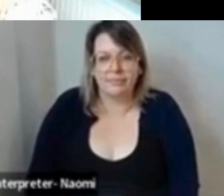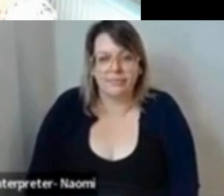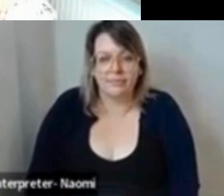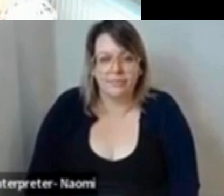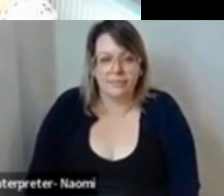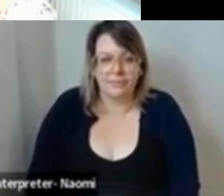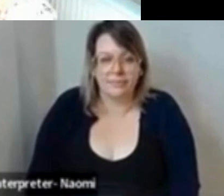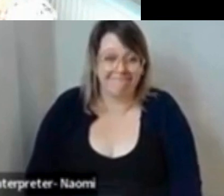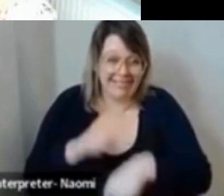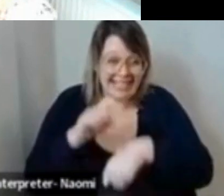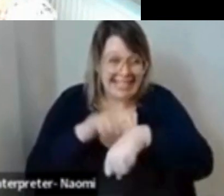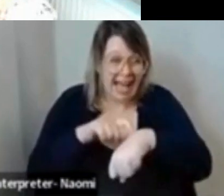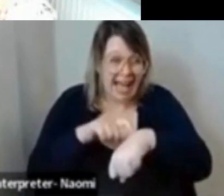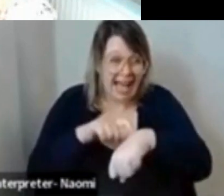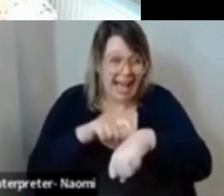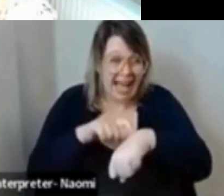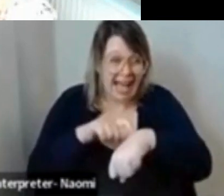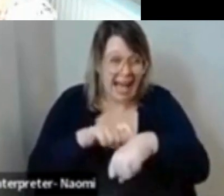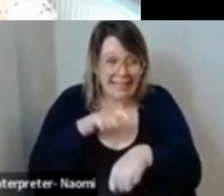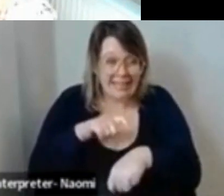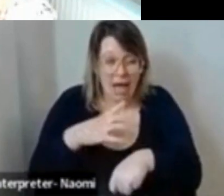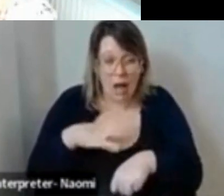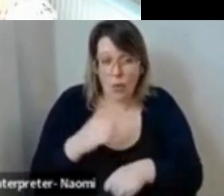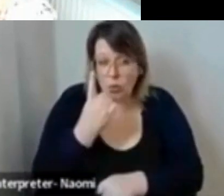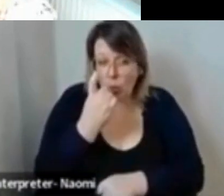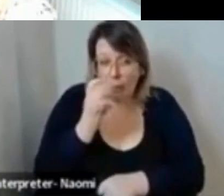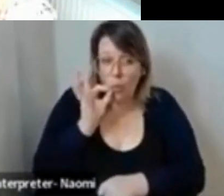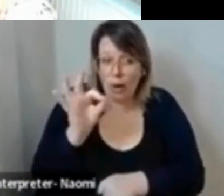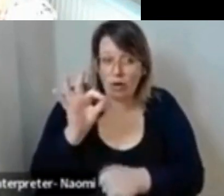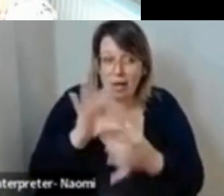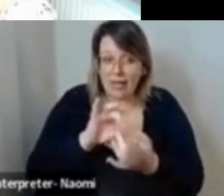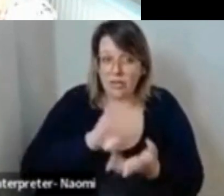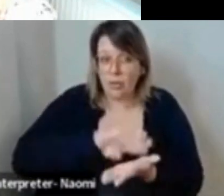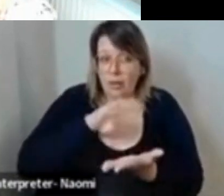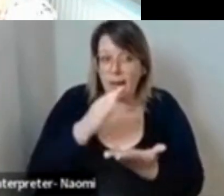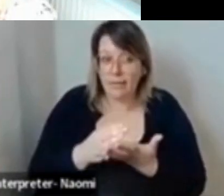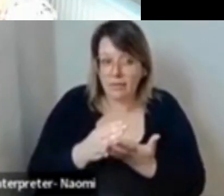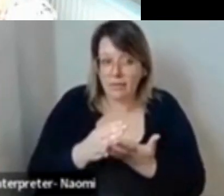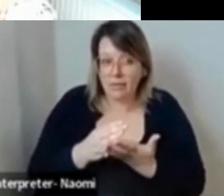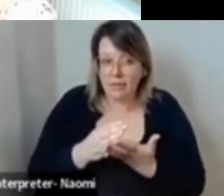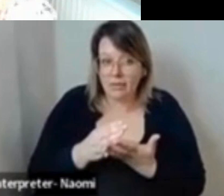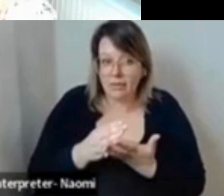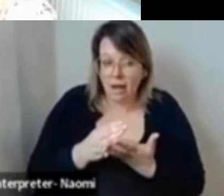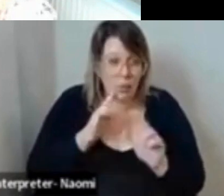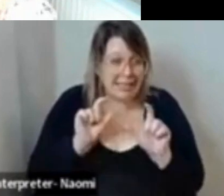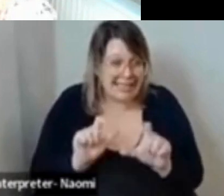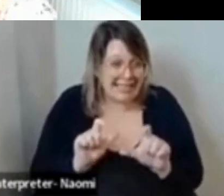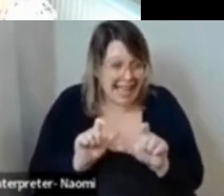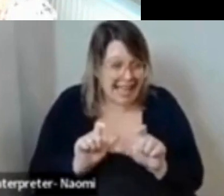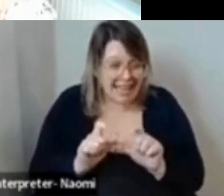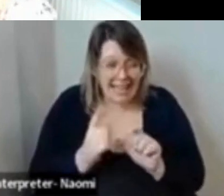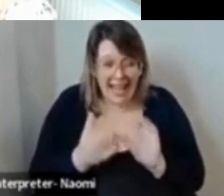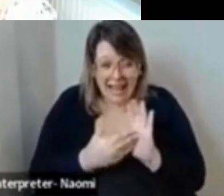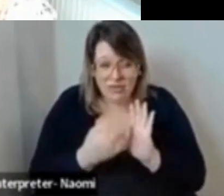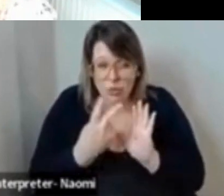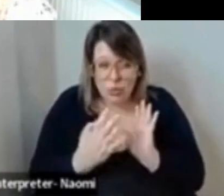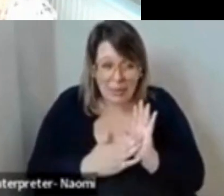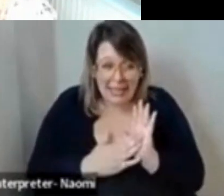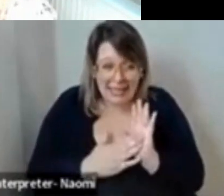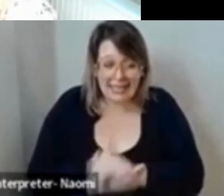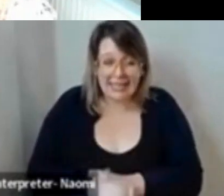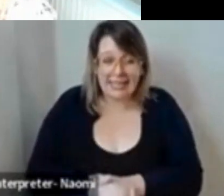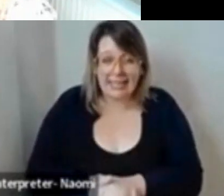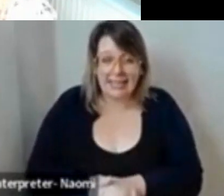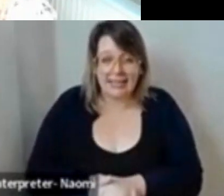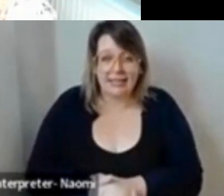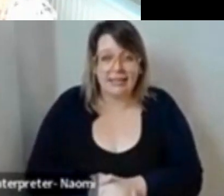We have 2 minutes left, but I really want to squeeze in a question around capital. So I hope people can stay on for maybe an extra 2 minutes. But we do have a